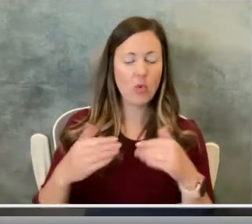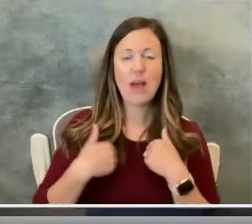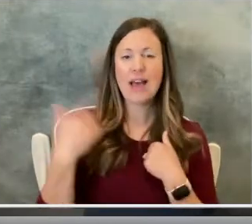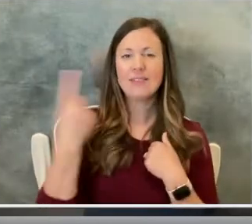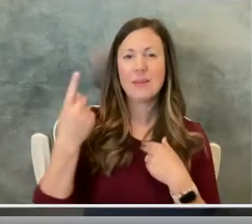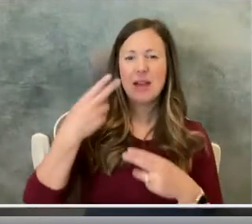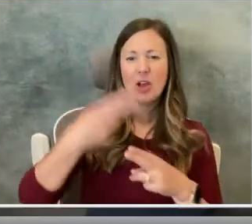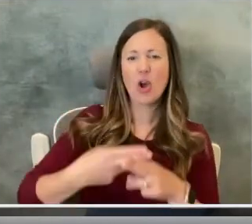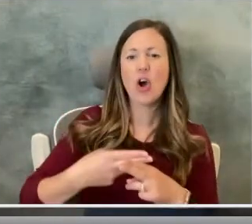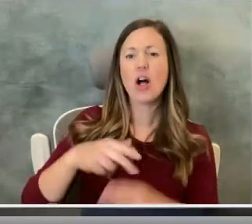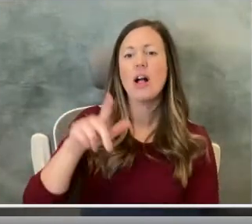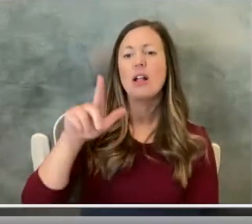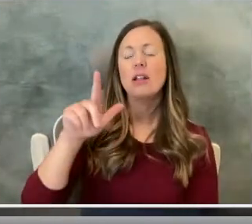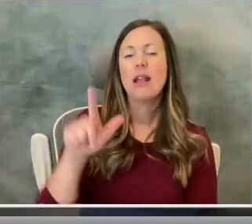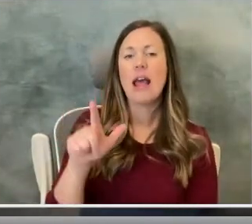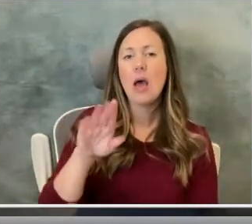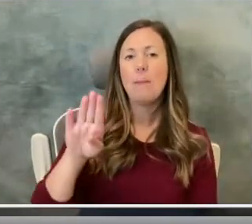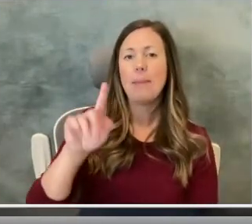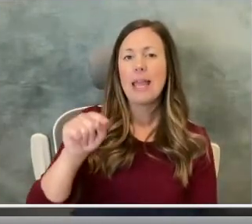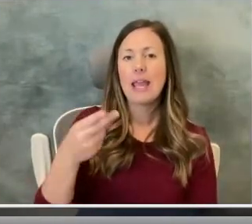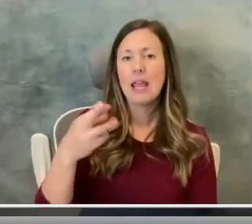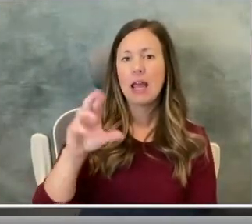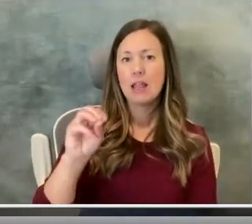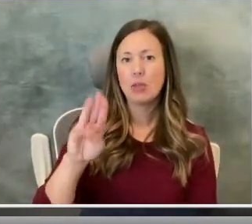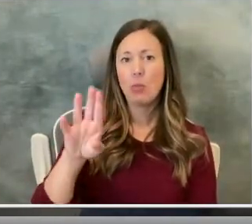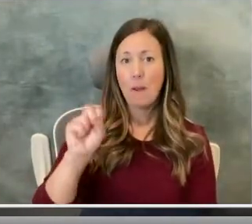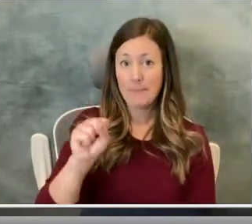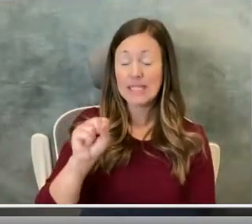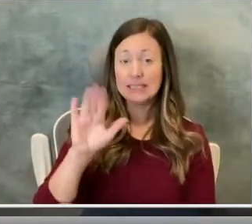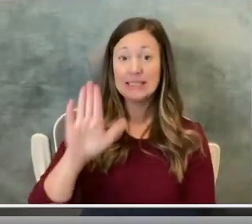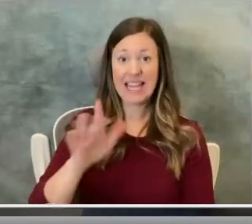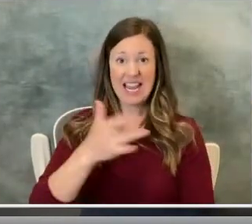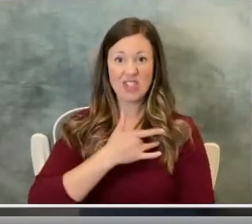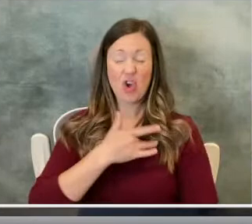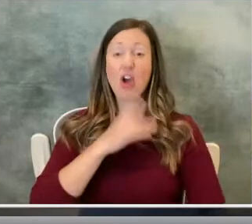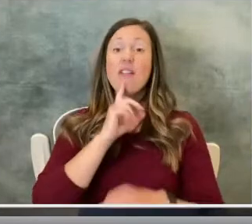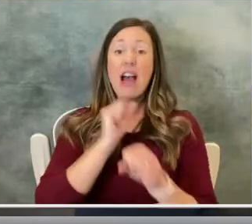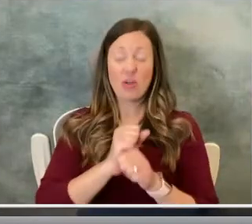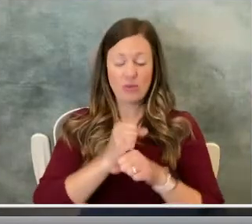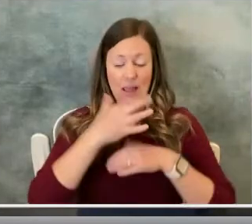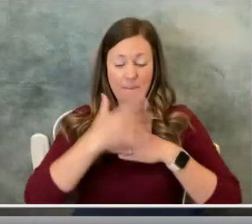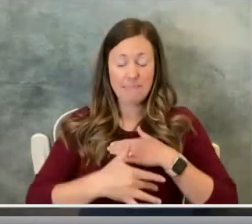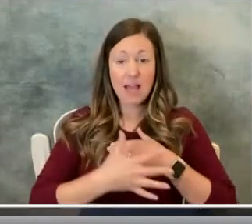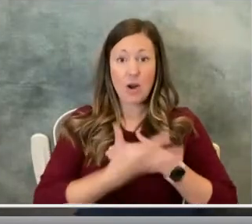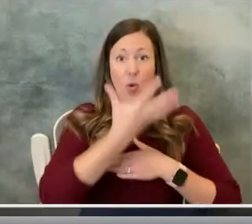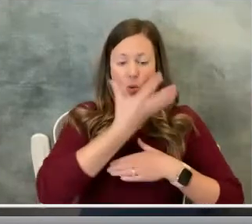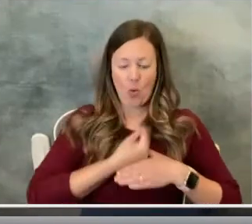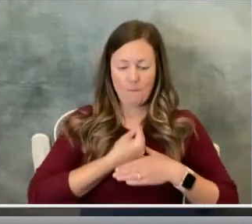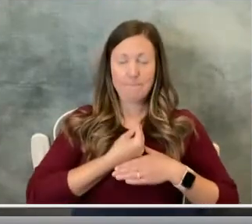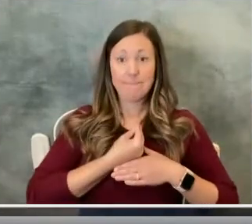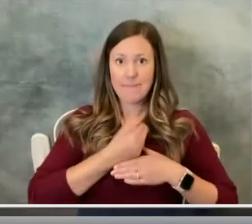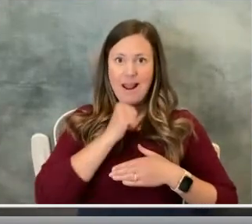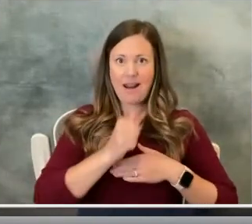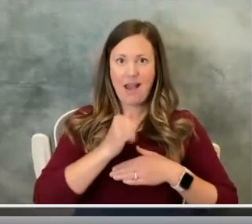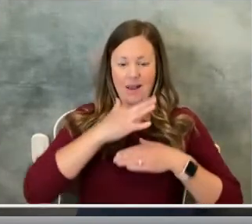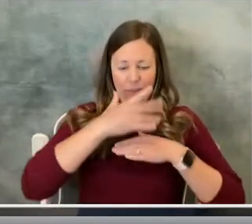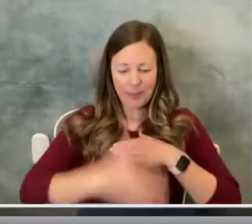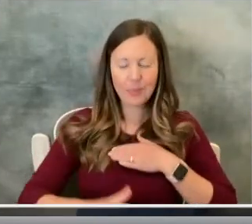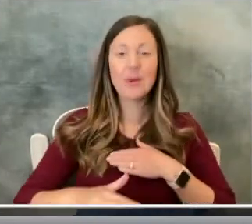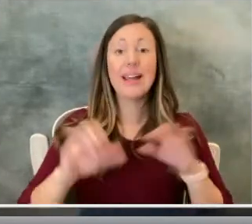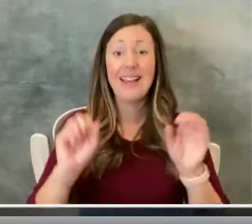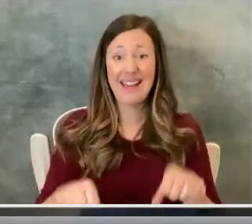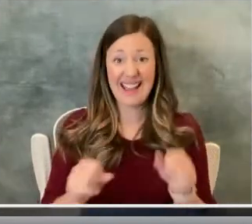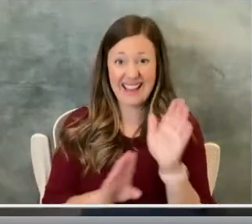blood really pulls in the heart rather than being ejected out. It can form these thrombus and really added to the complexity of